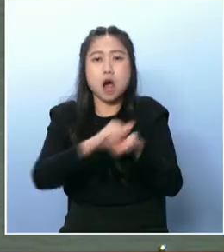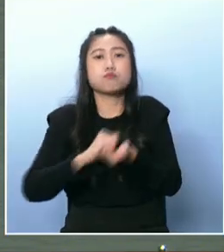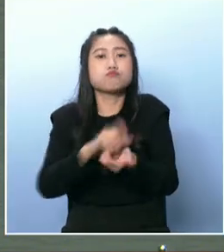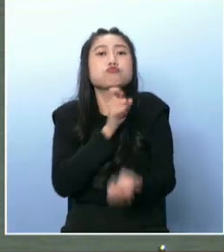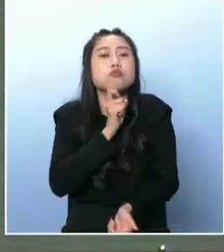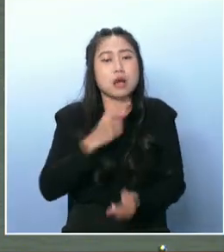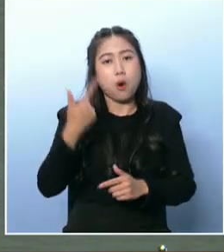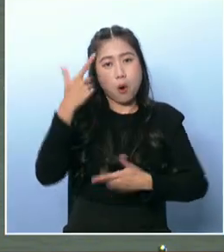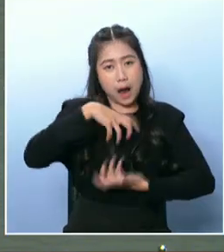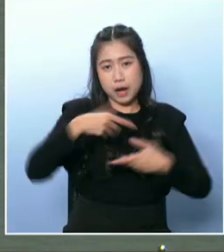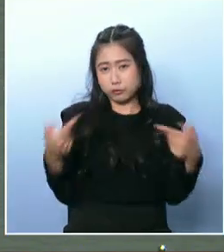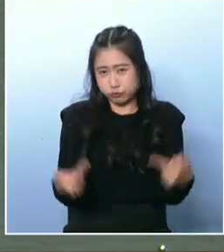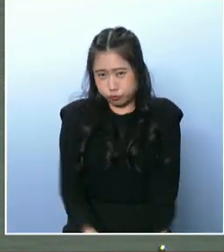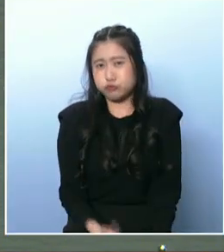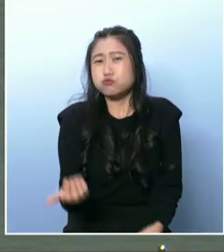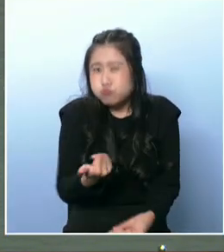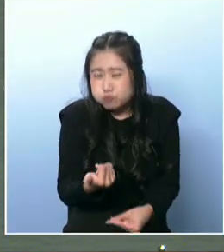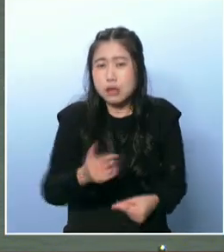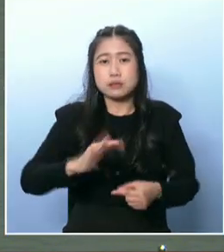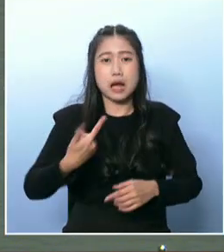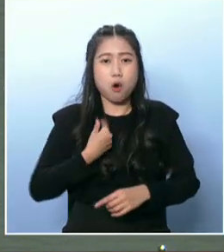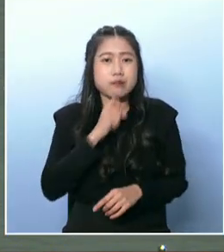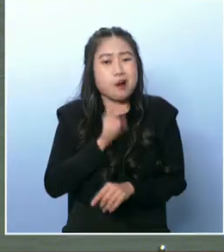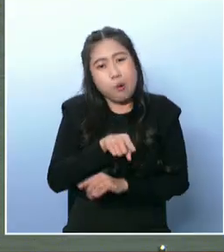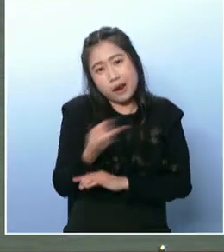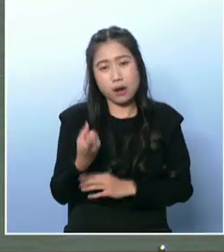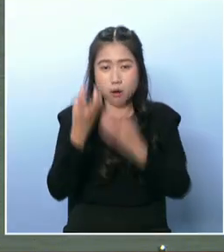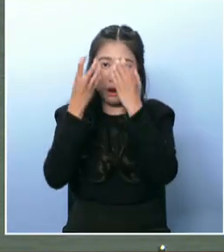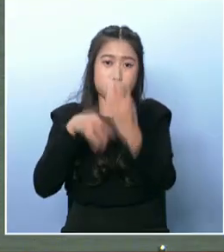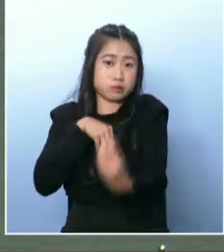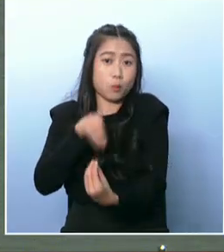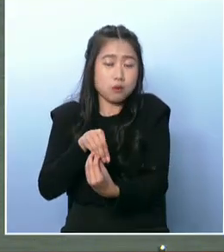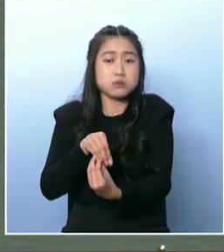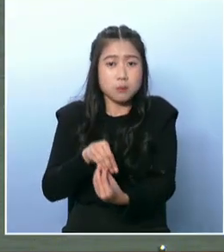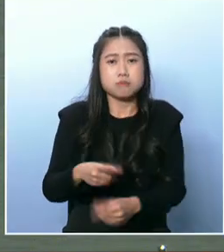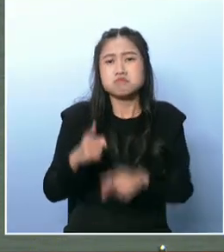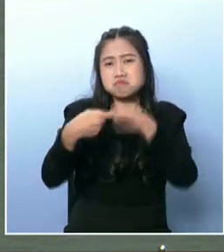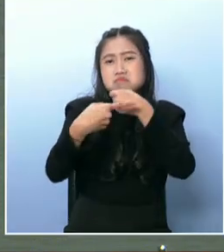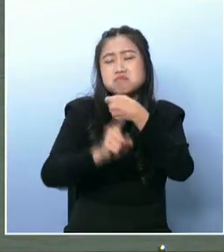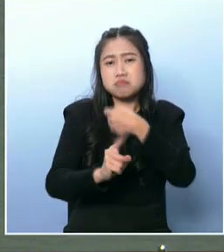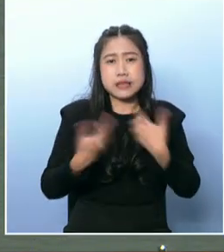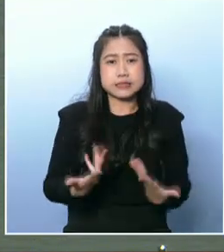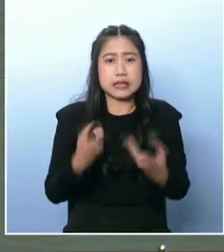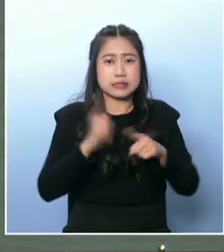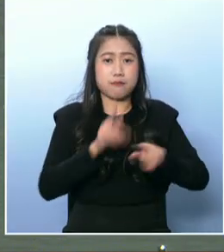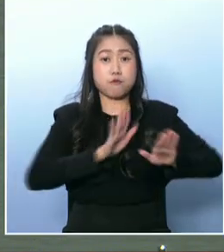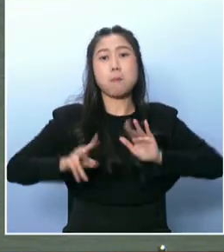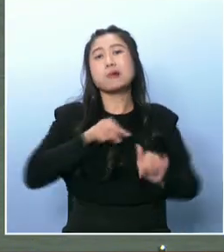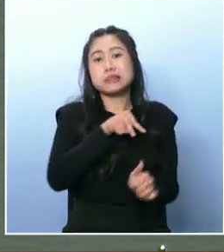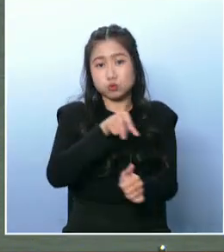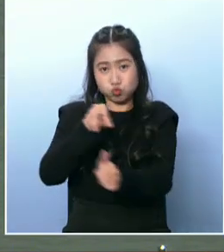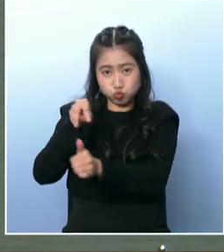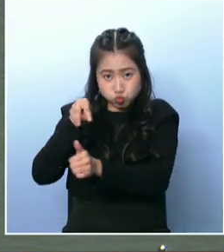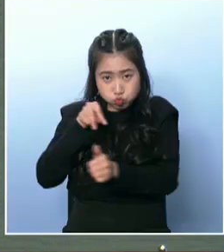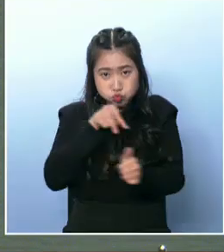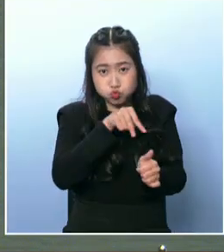new rehab service complex to be set up in Siu Lam. Well, I have some concerns. First, we're now